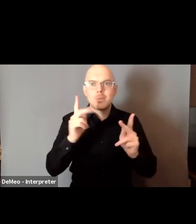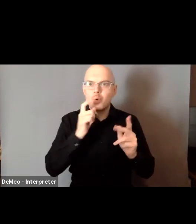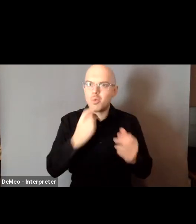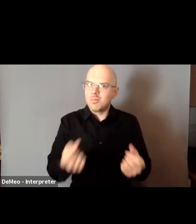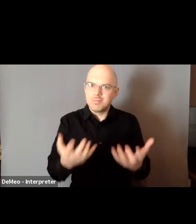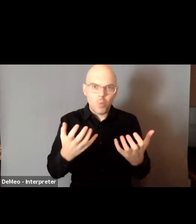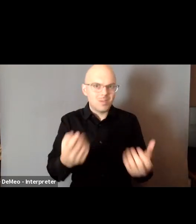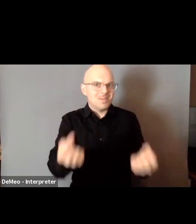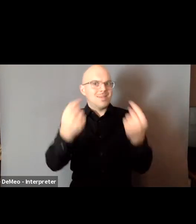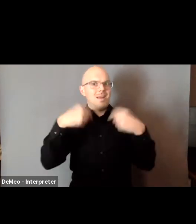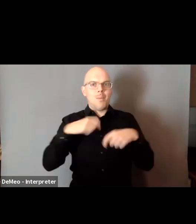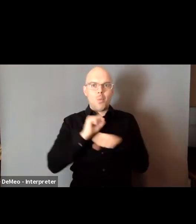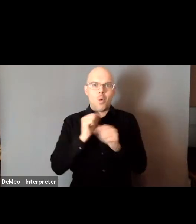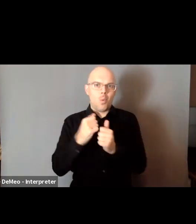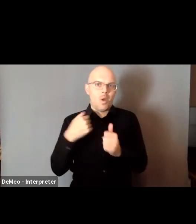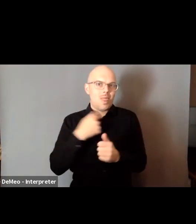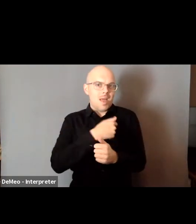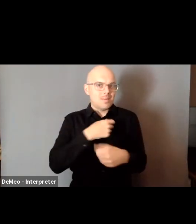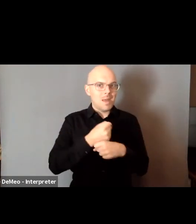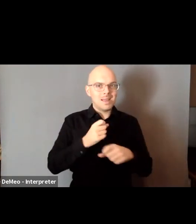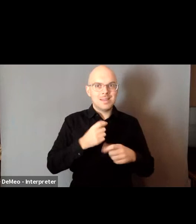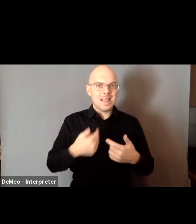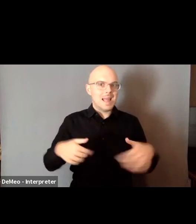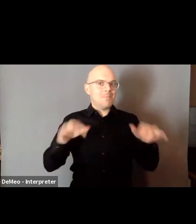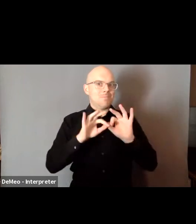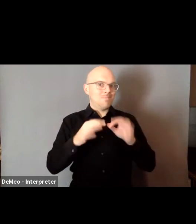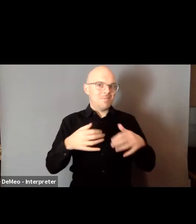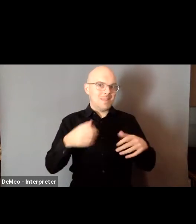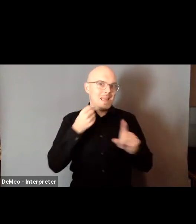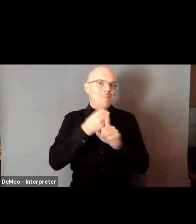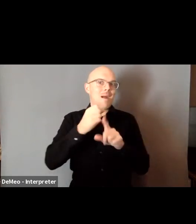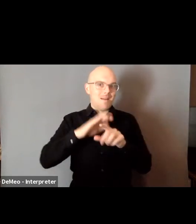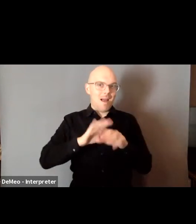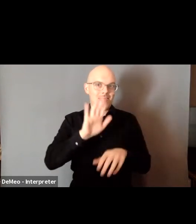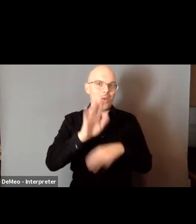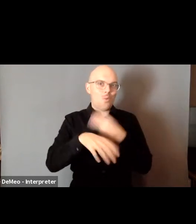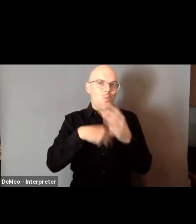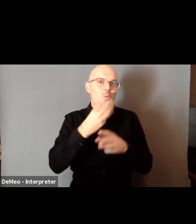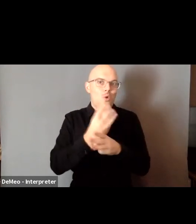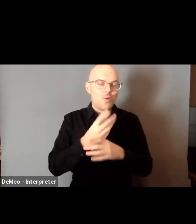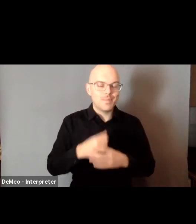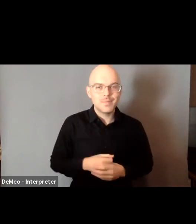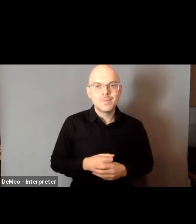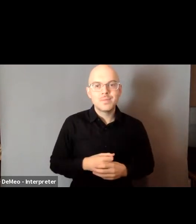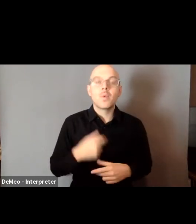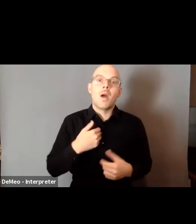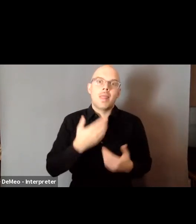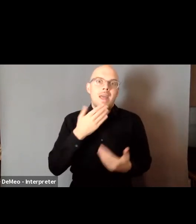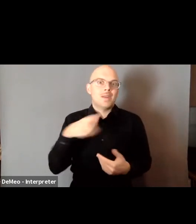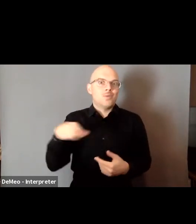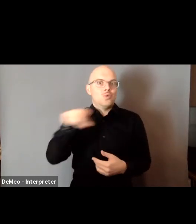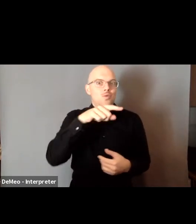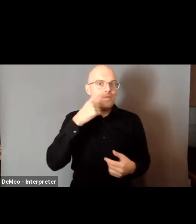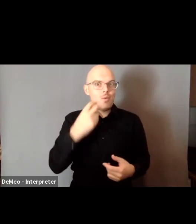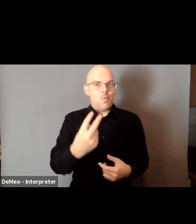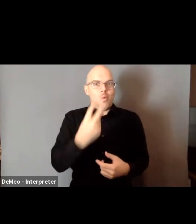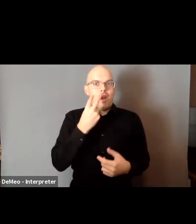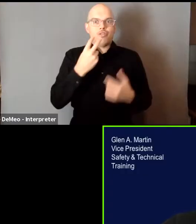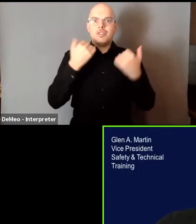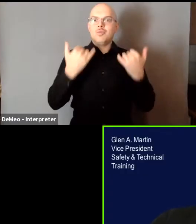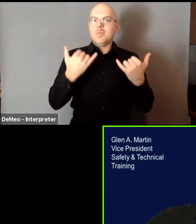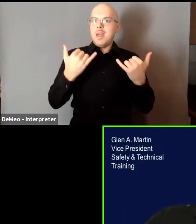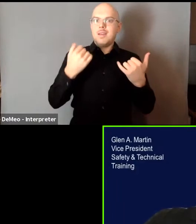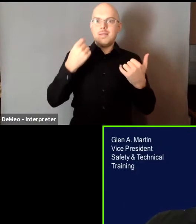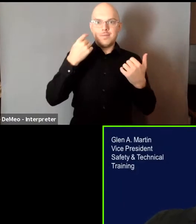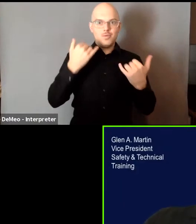make a difference each day that they're at work. So I'd like to thank you all for taking the opportunity to listen to our aviation development